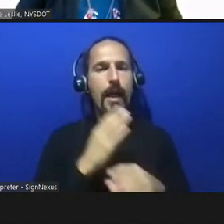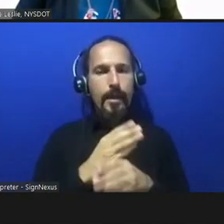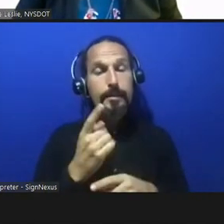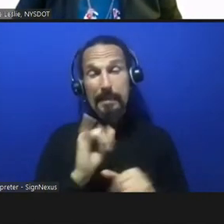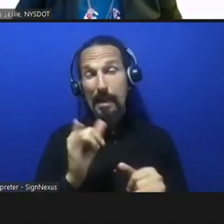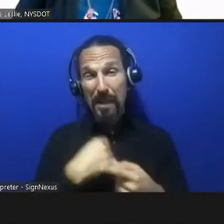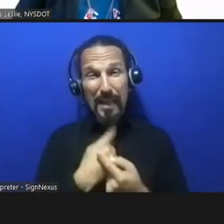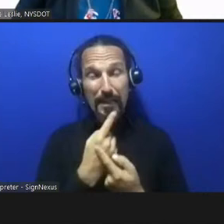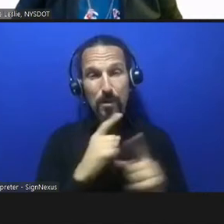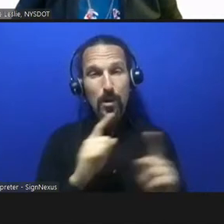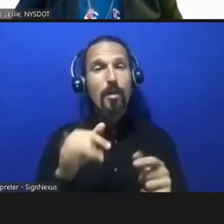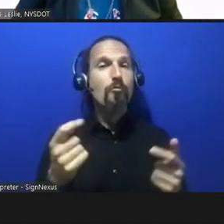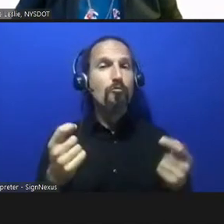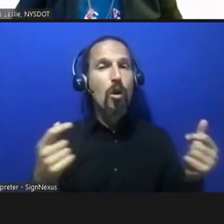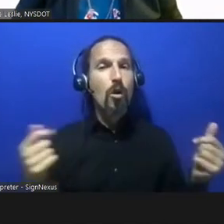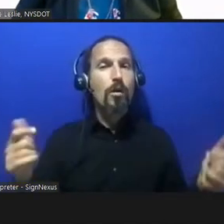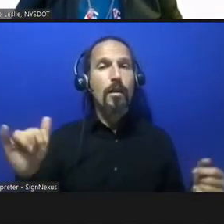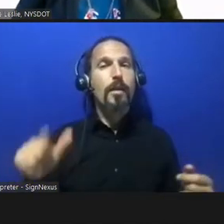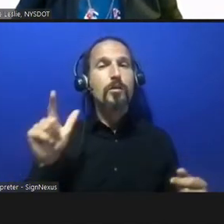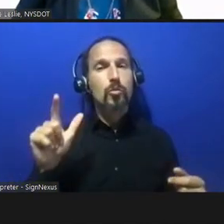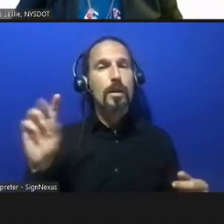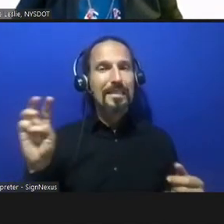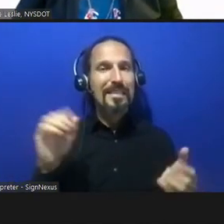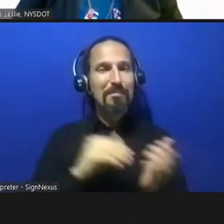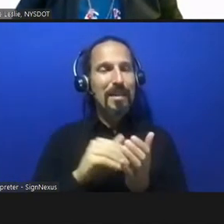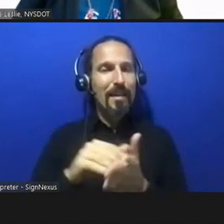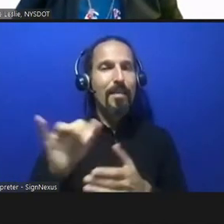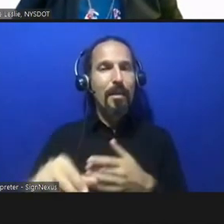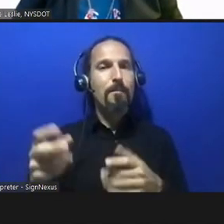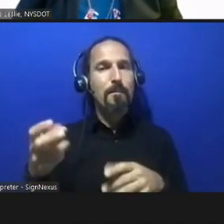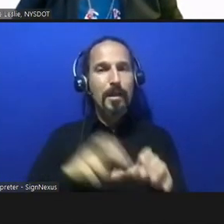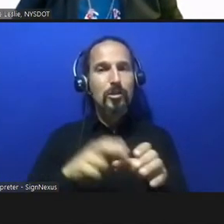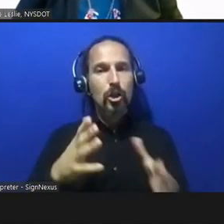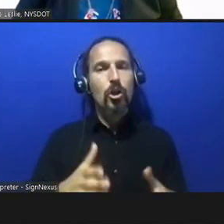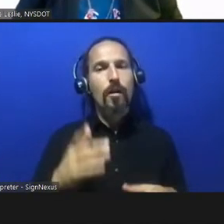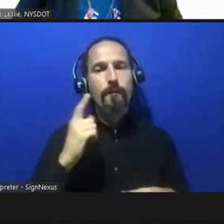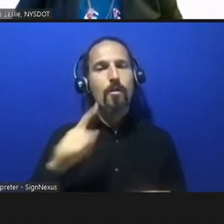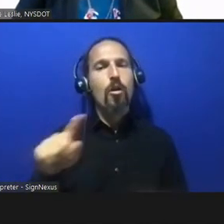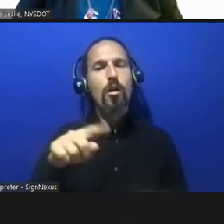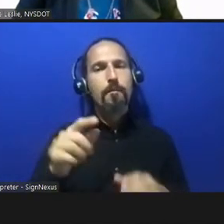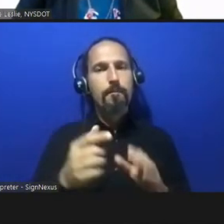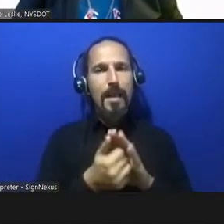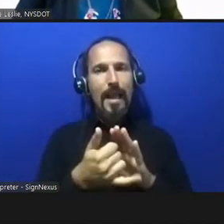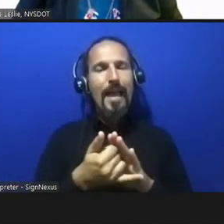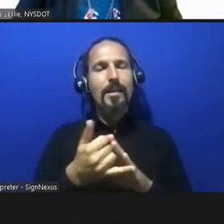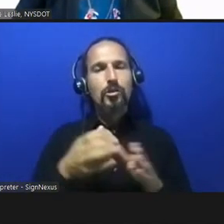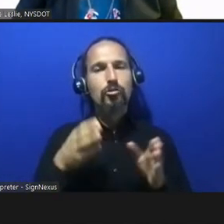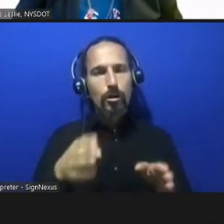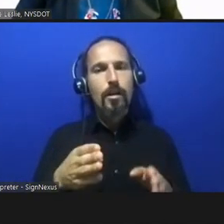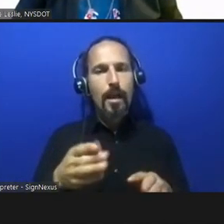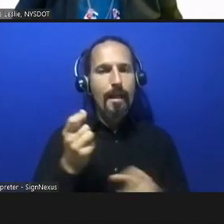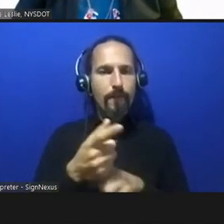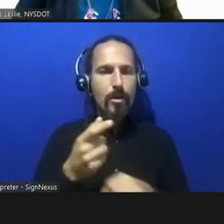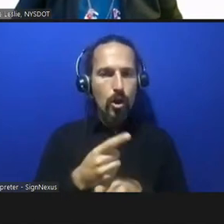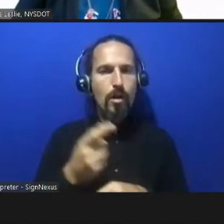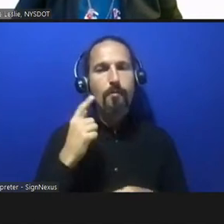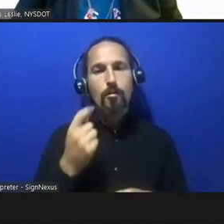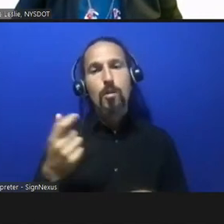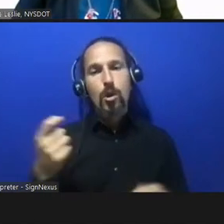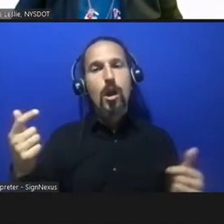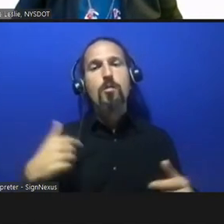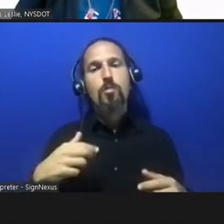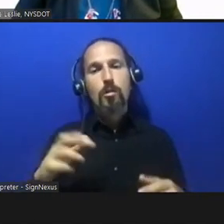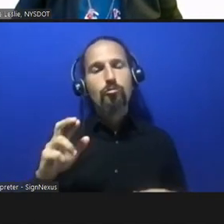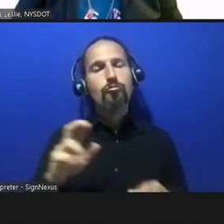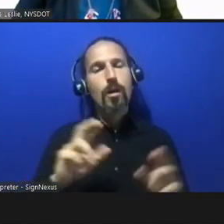mentioned removes 26 million passenger cars from manhattan streets every year by removing these cars we have already